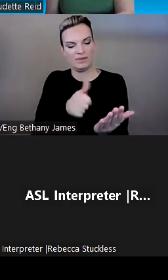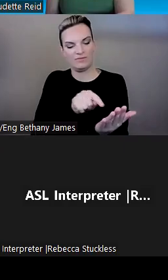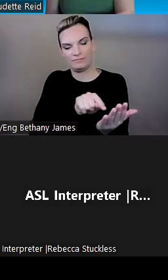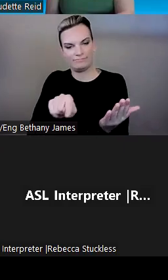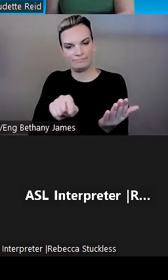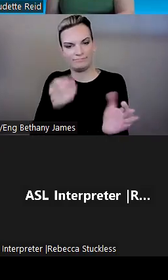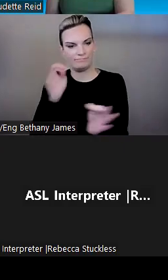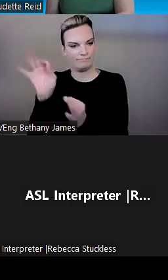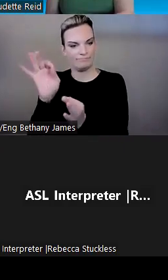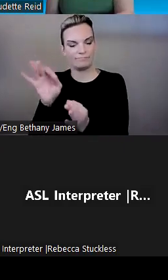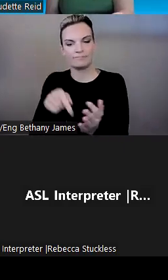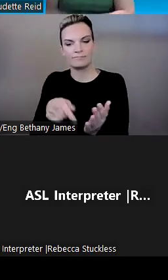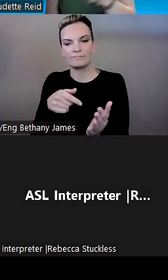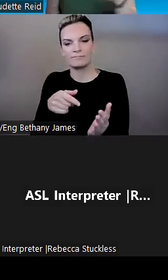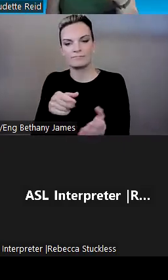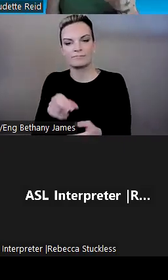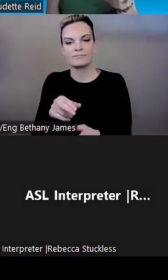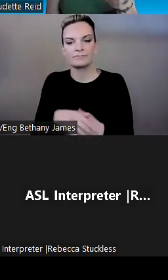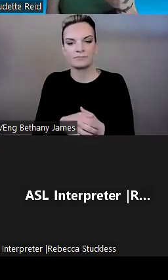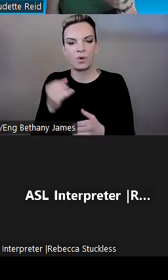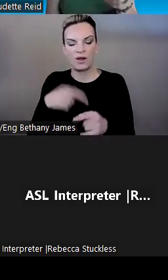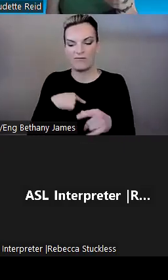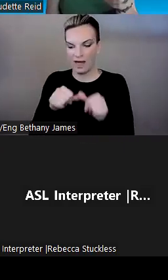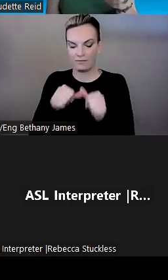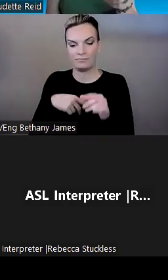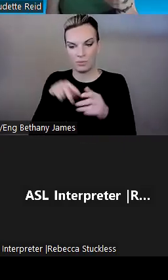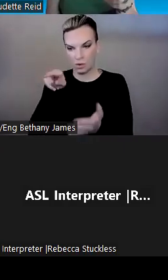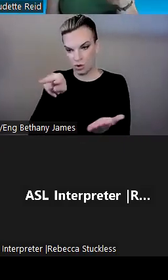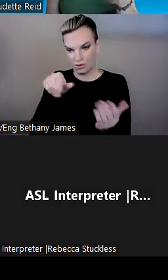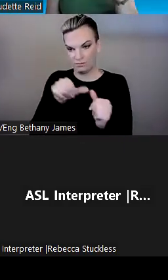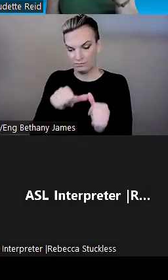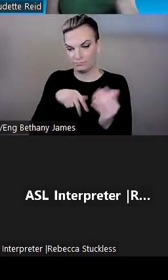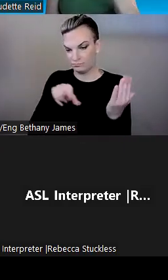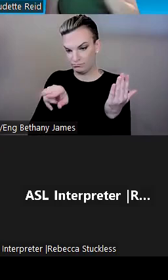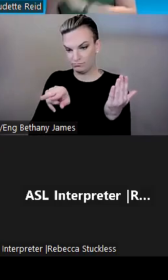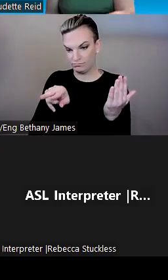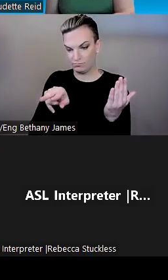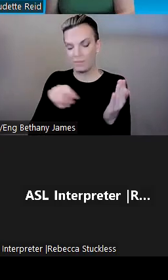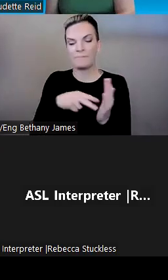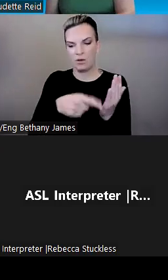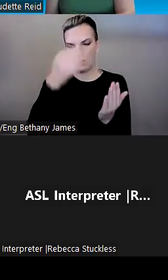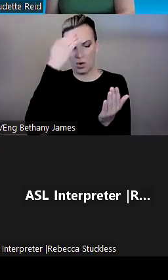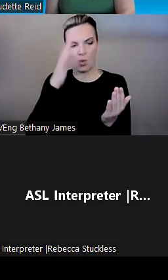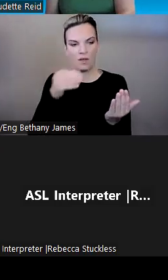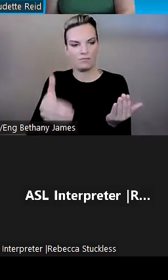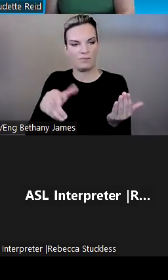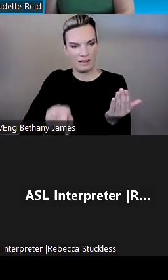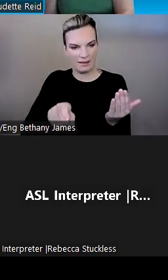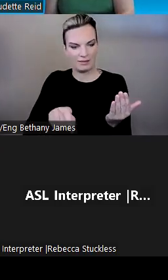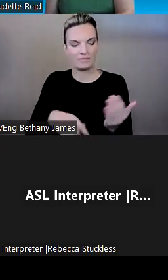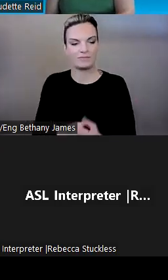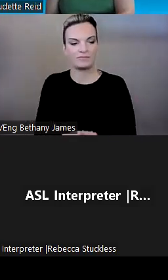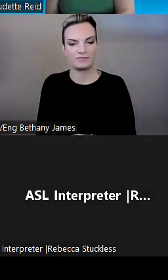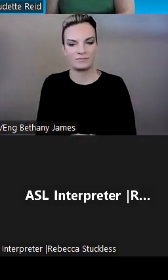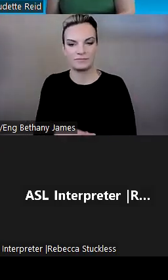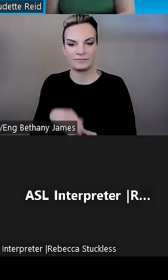eye contact performs an action. If I look at something for a long time, that dwell will then click it. So that's a